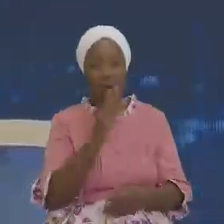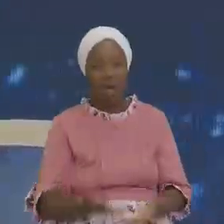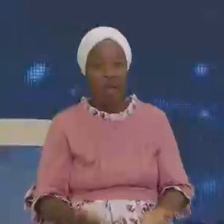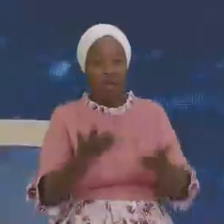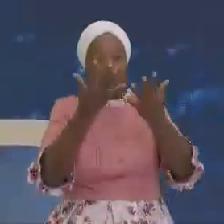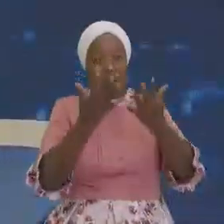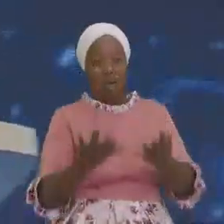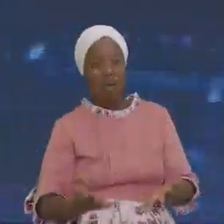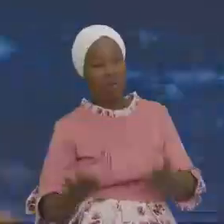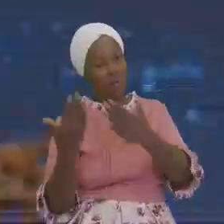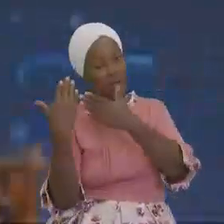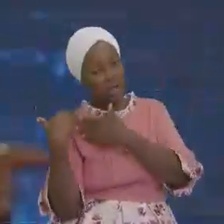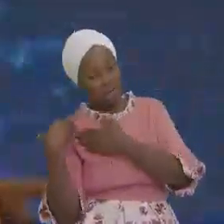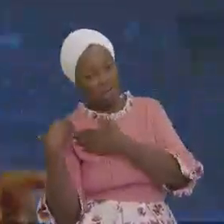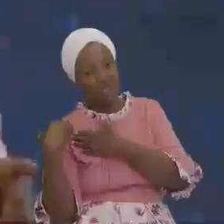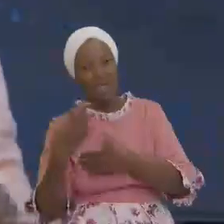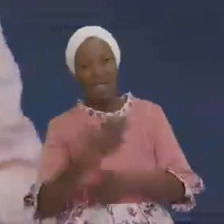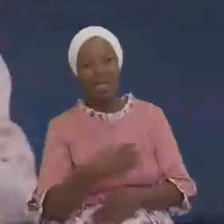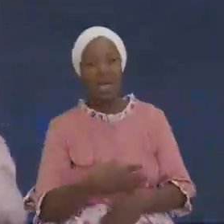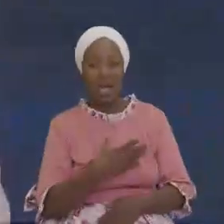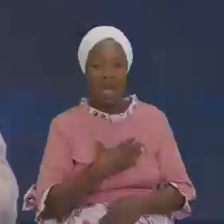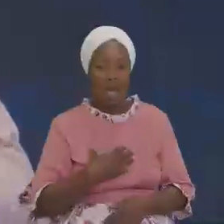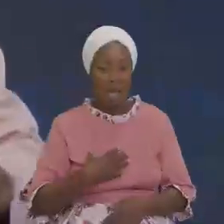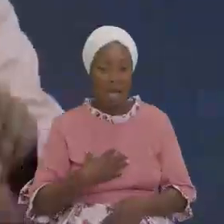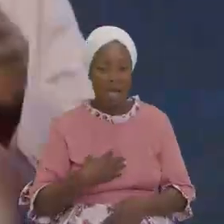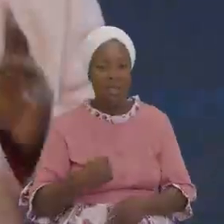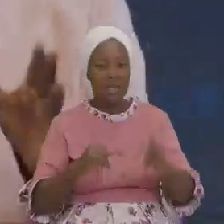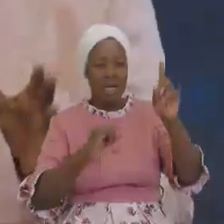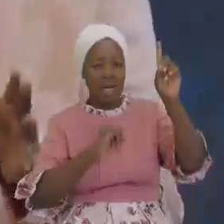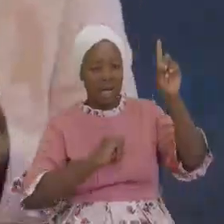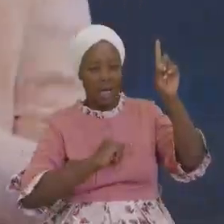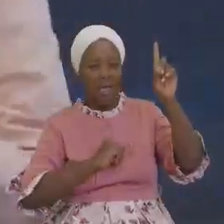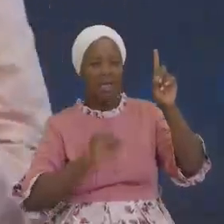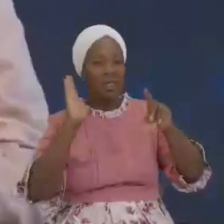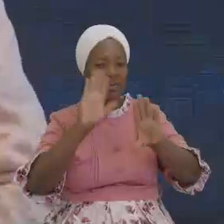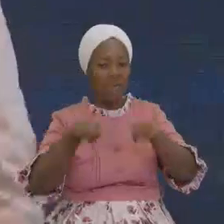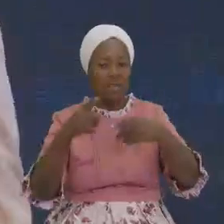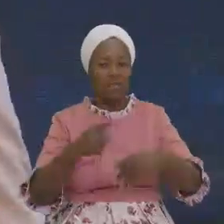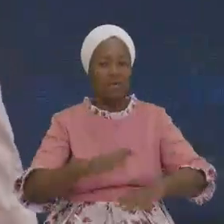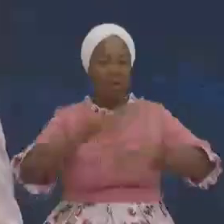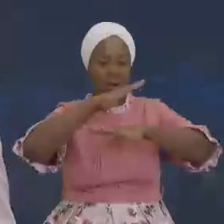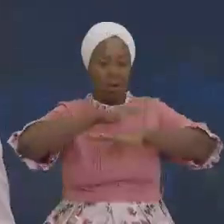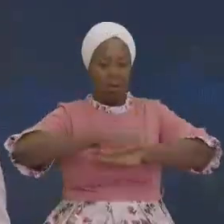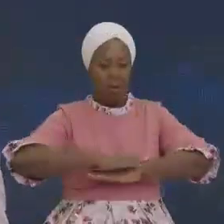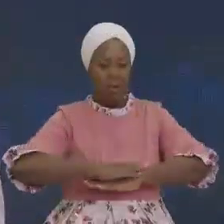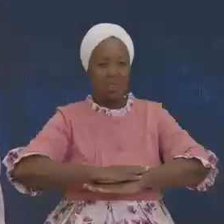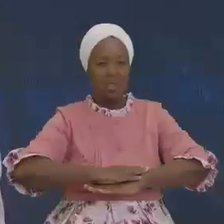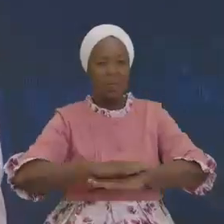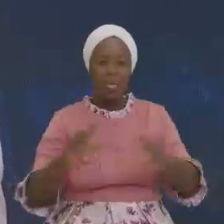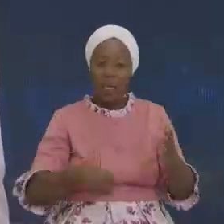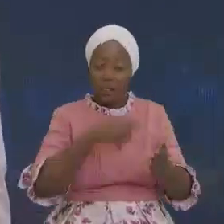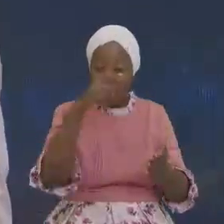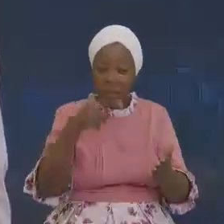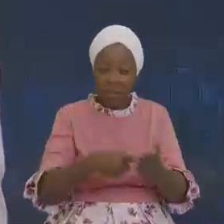laden, and I will give you rest. This is the